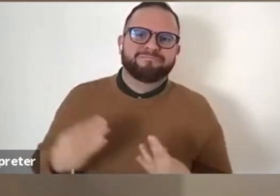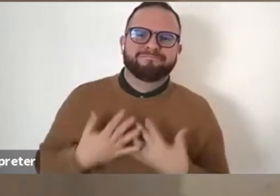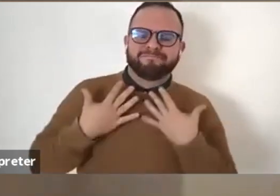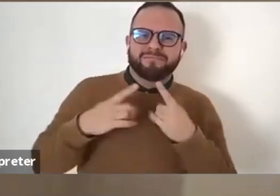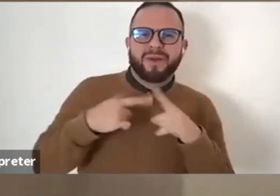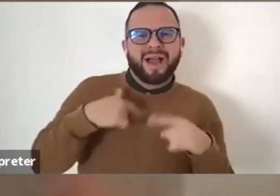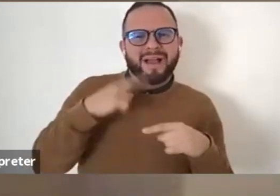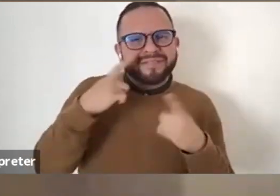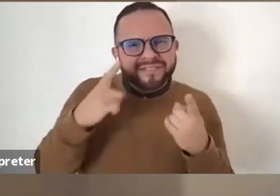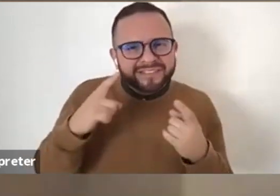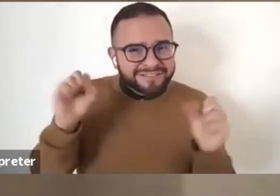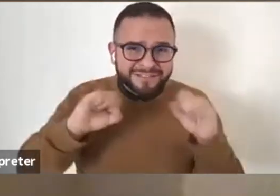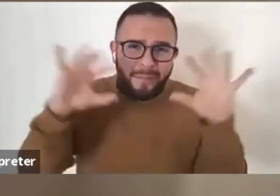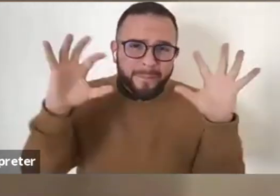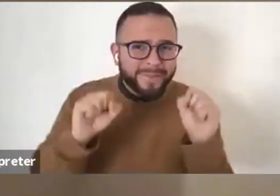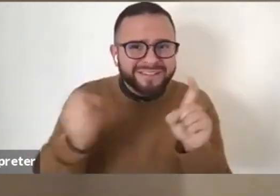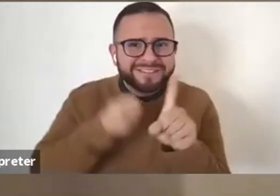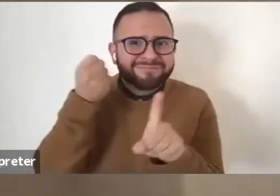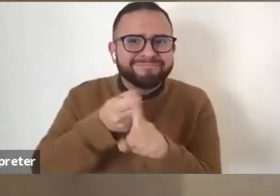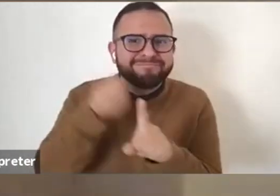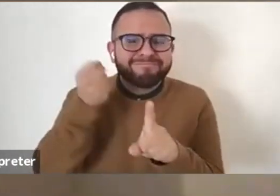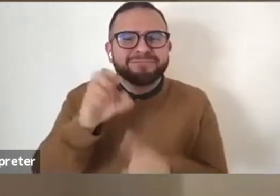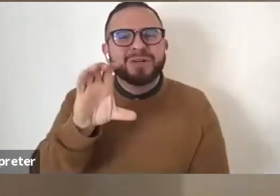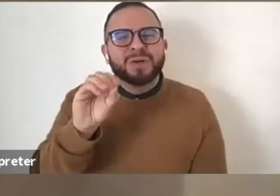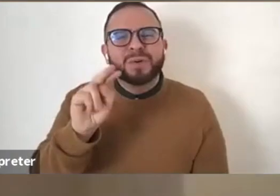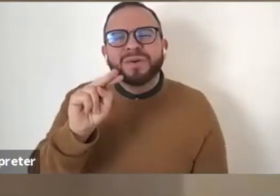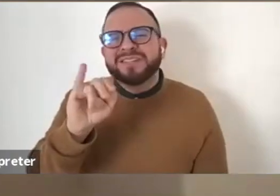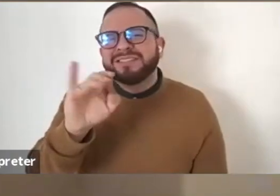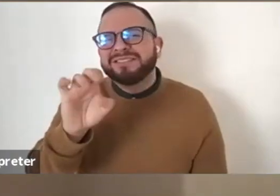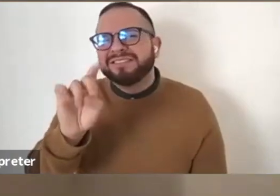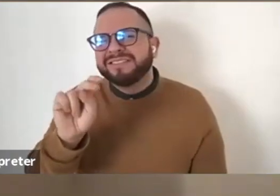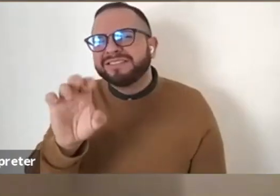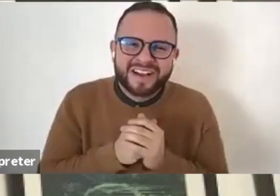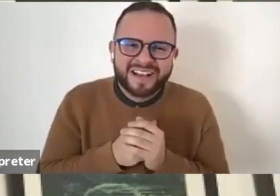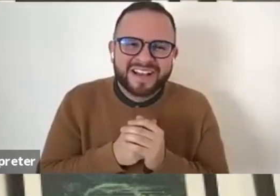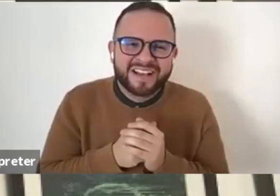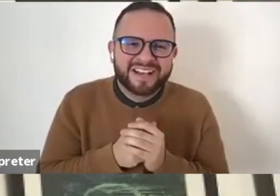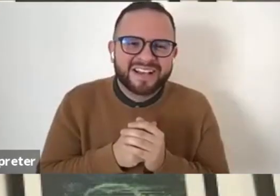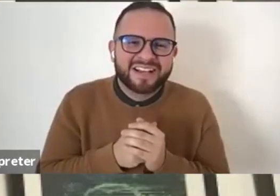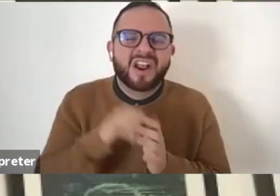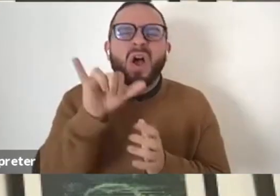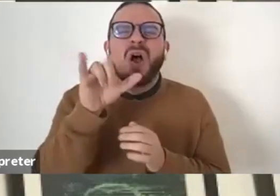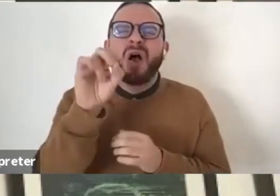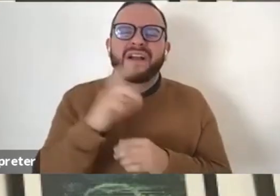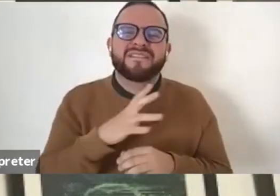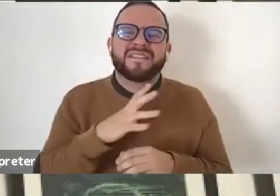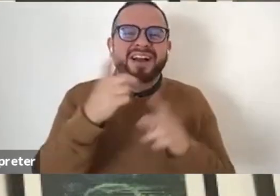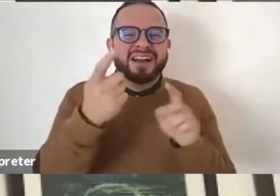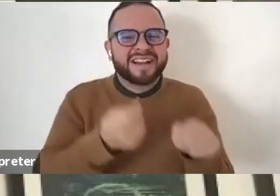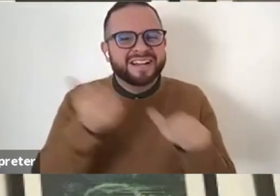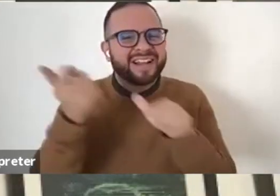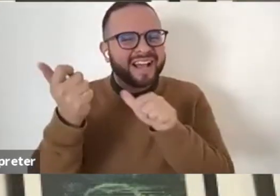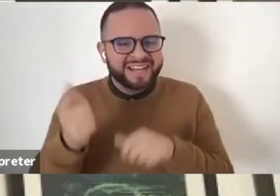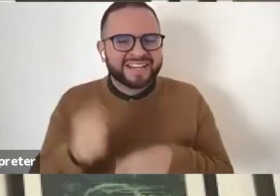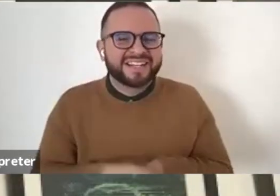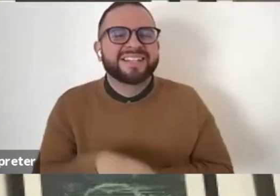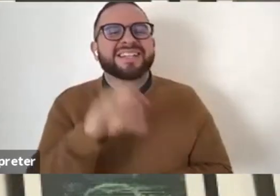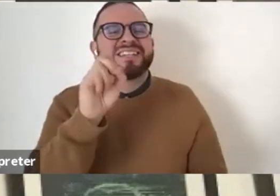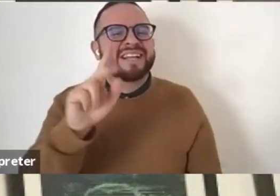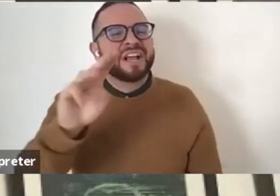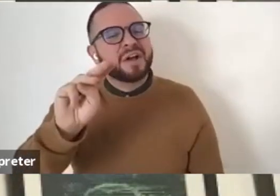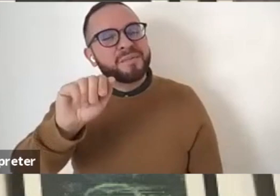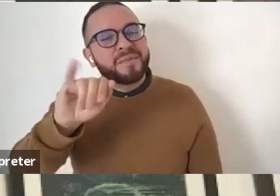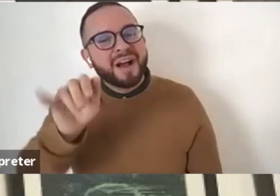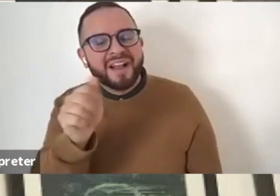it's an amazing coincidence. Thank you. Maja, you are also an accomplished